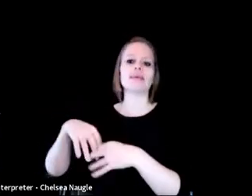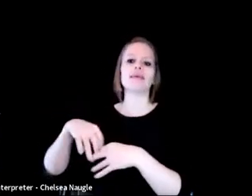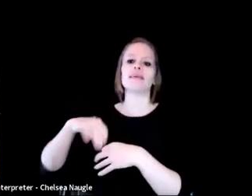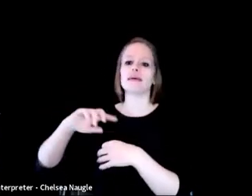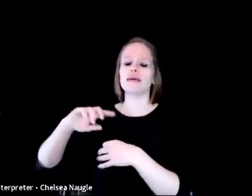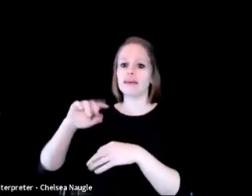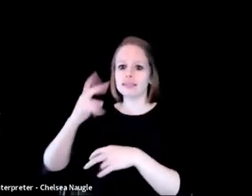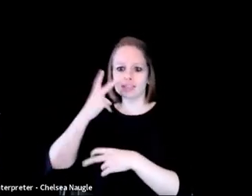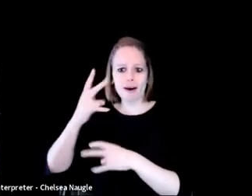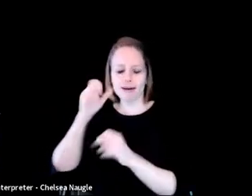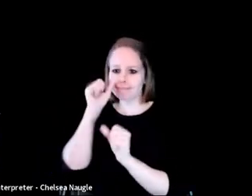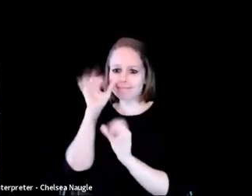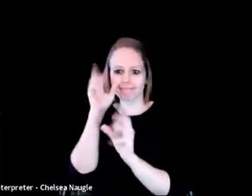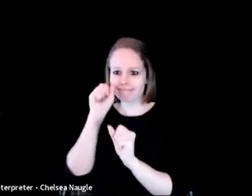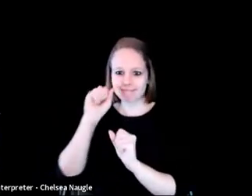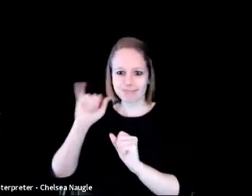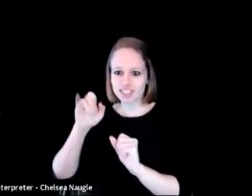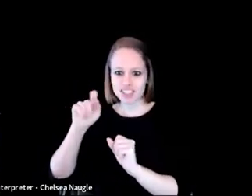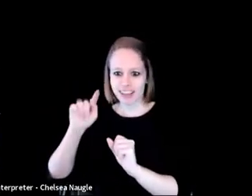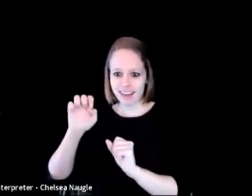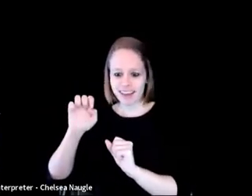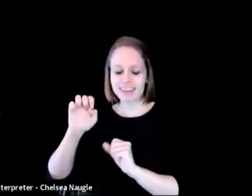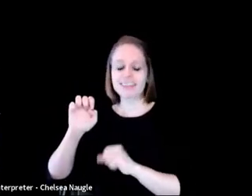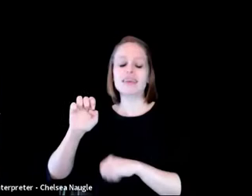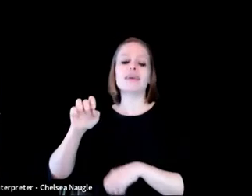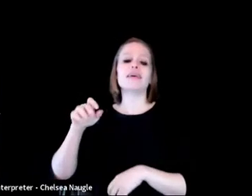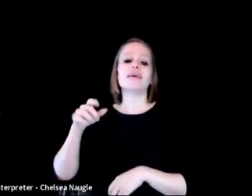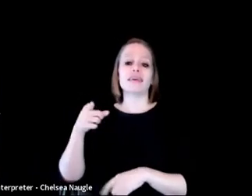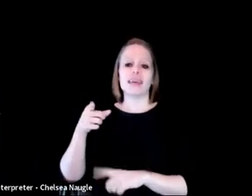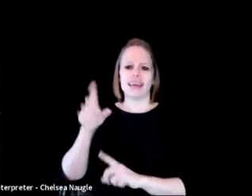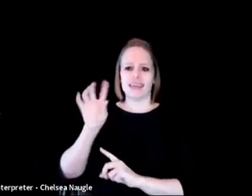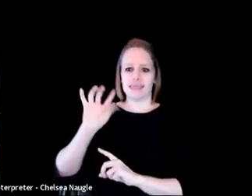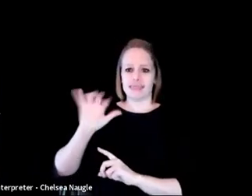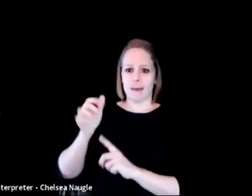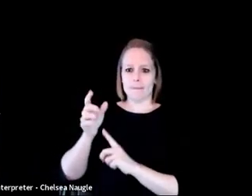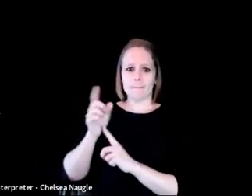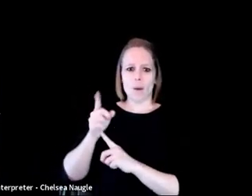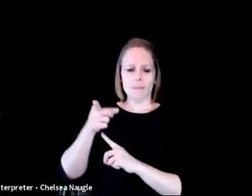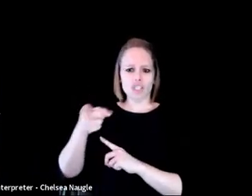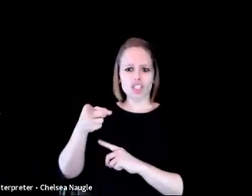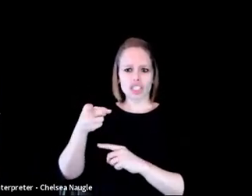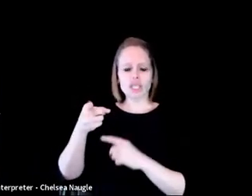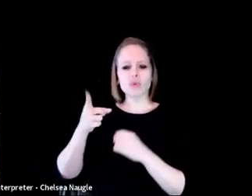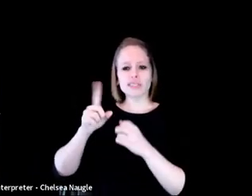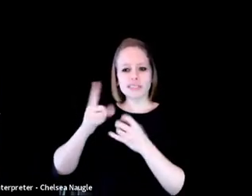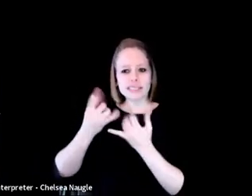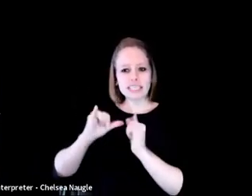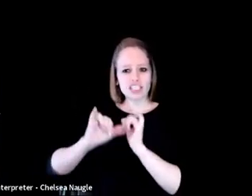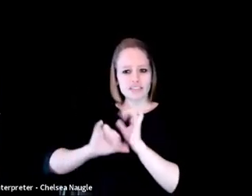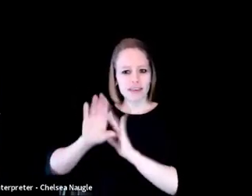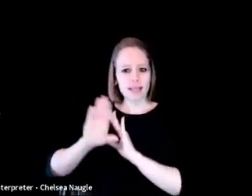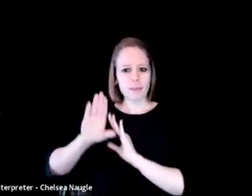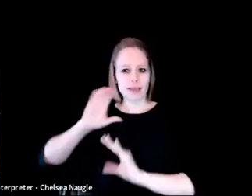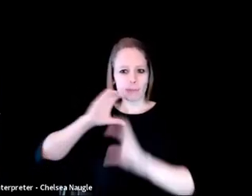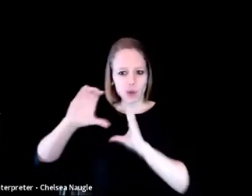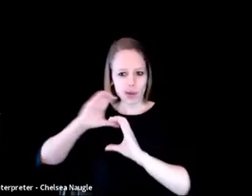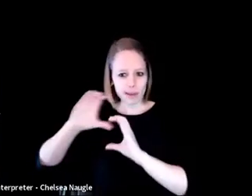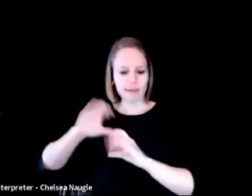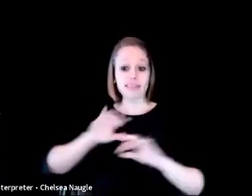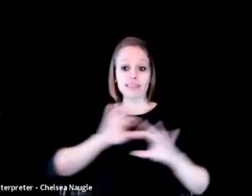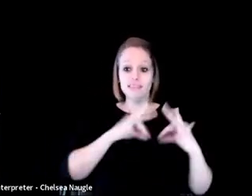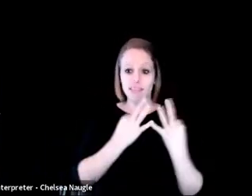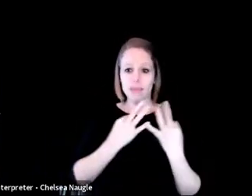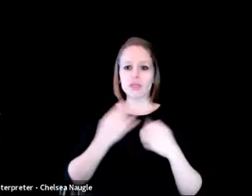remarkable she was. And at this point, she was a pretty emerging communicator. The family was using